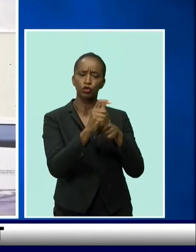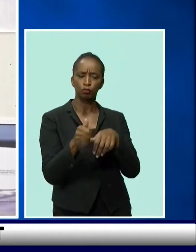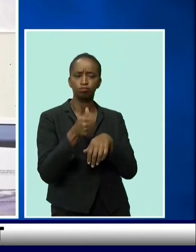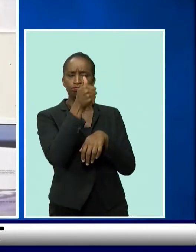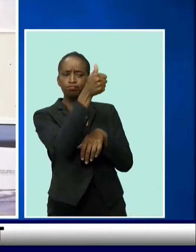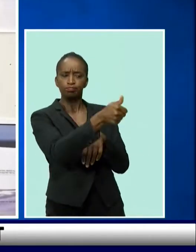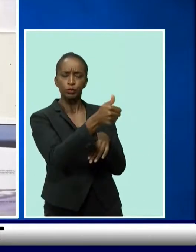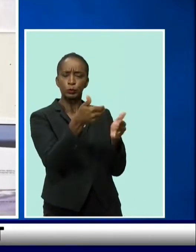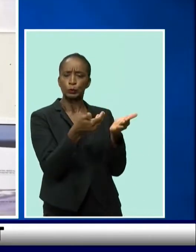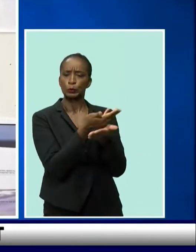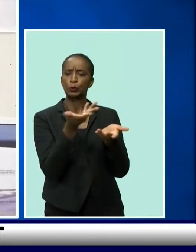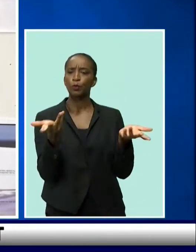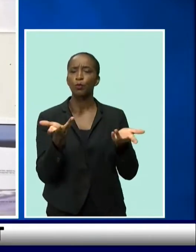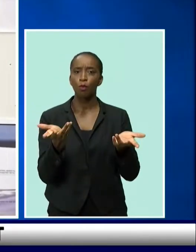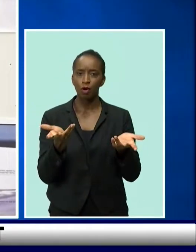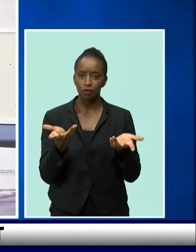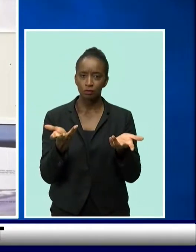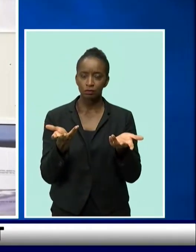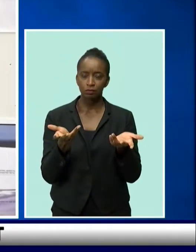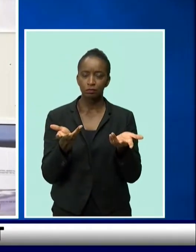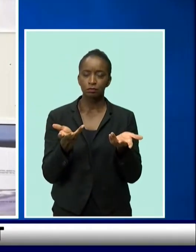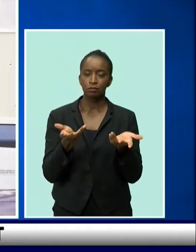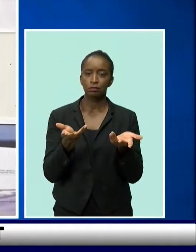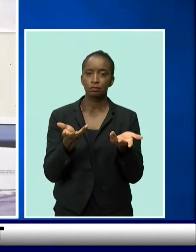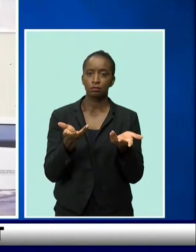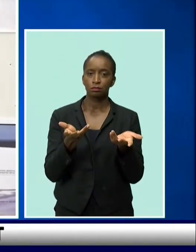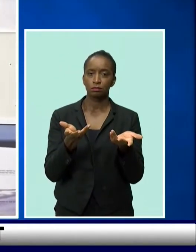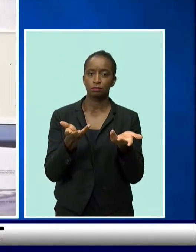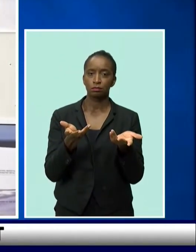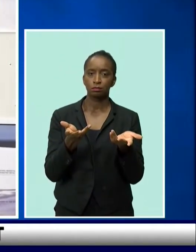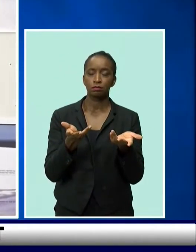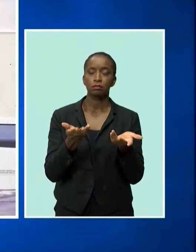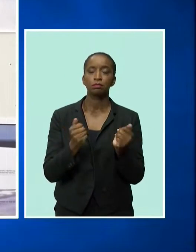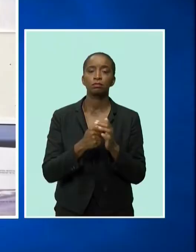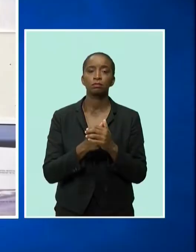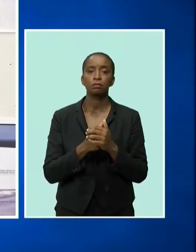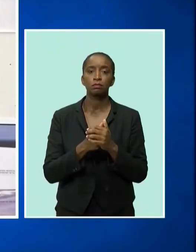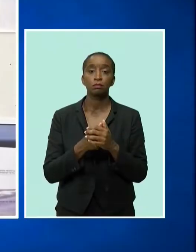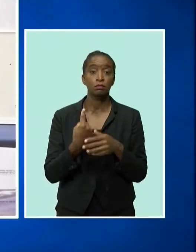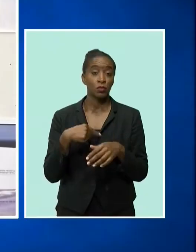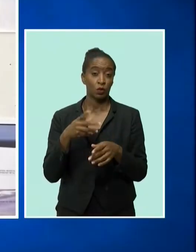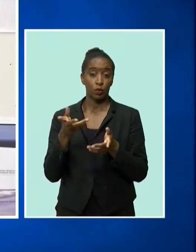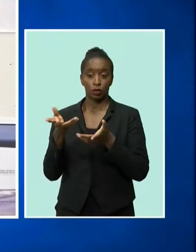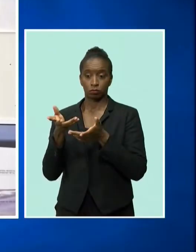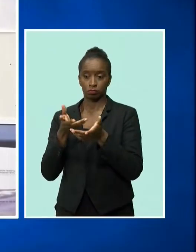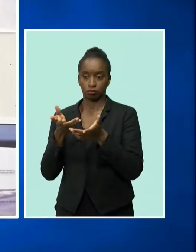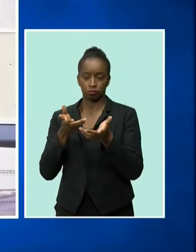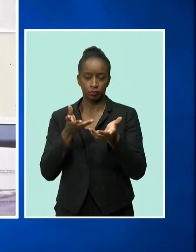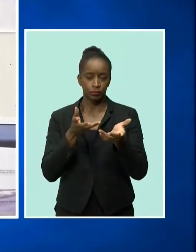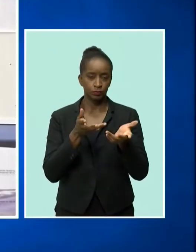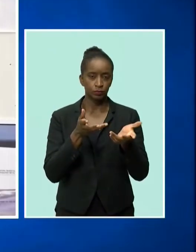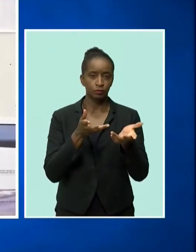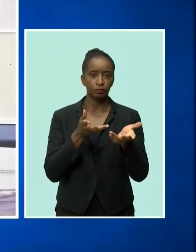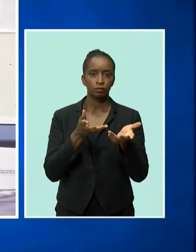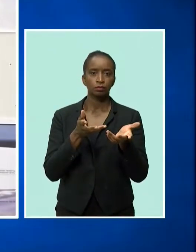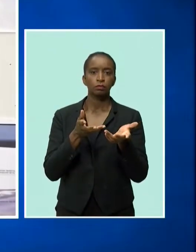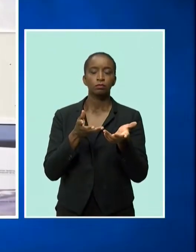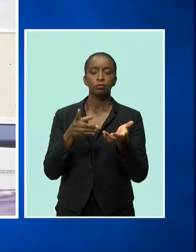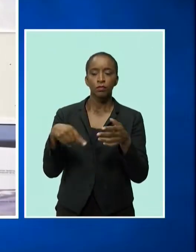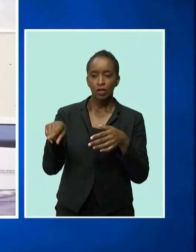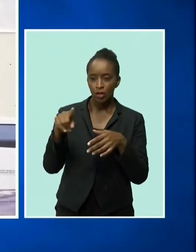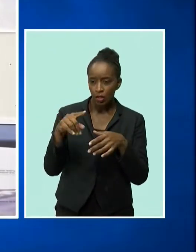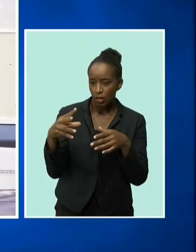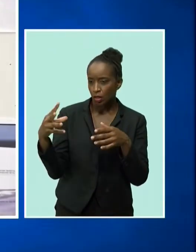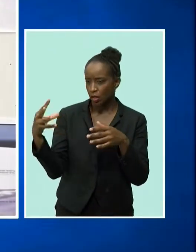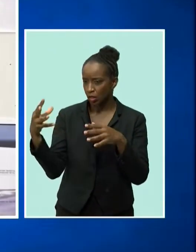replace Nelson's statue. And so we started that, and then we came, based on the consensus and what we